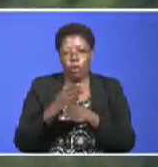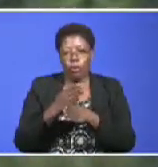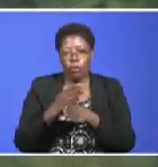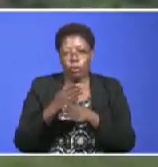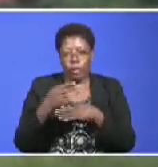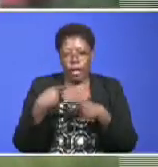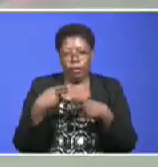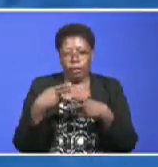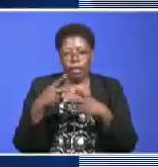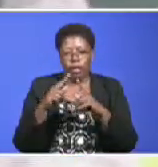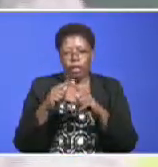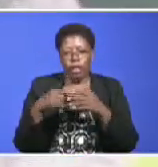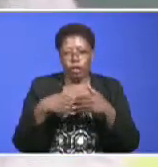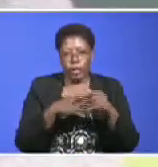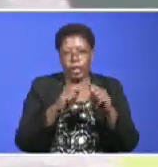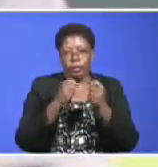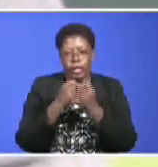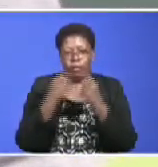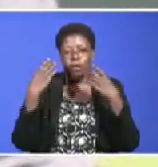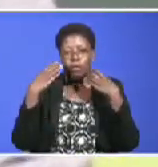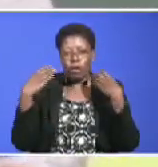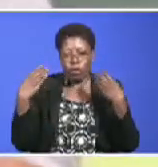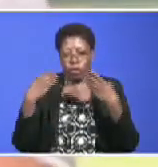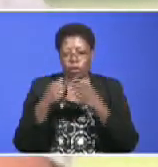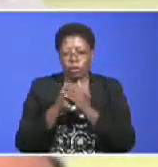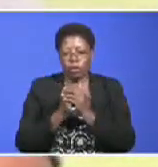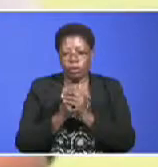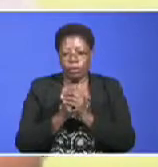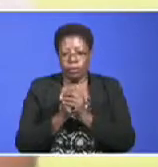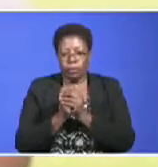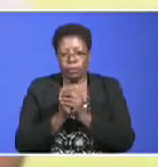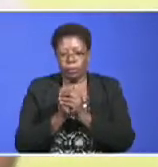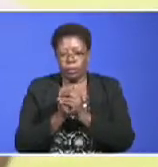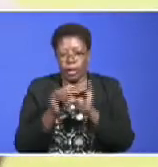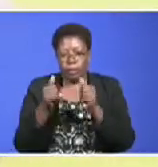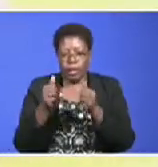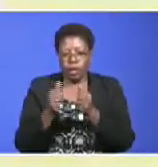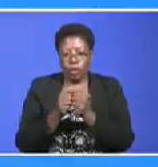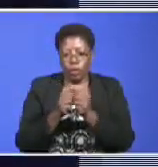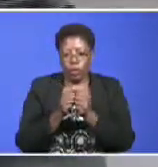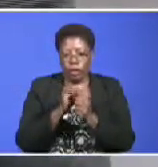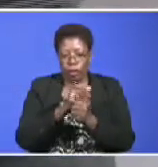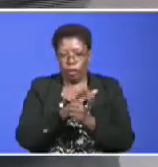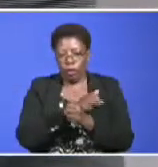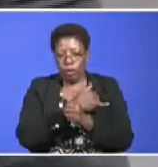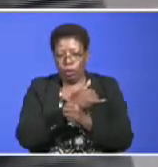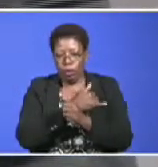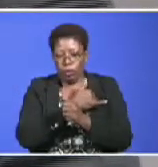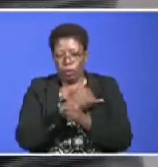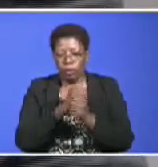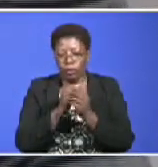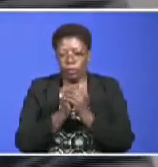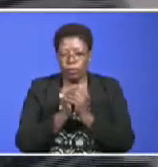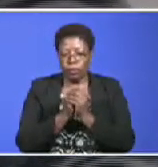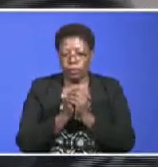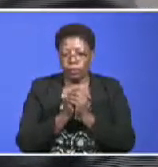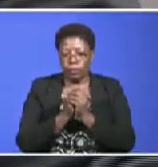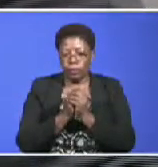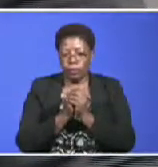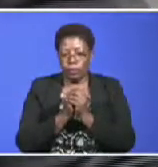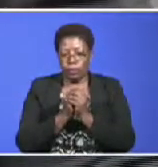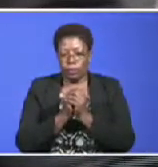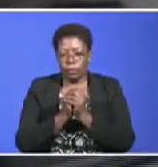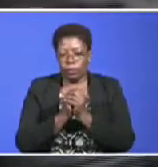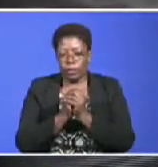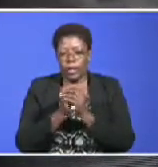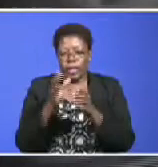team of coaches tasked with developing major league prospects in the minors. Commenting on his new role, Richardson said, "It's humbling to be asked to take on